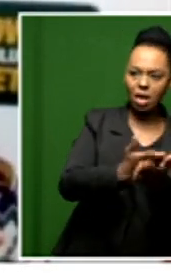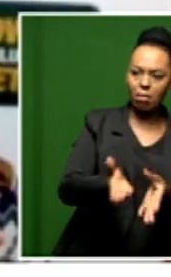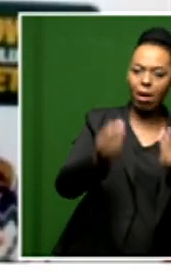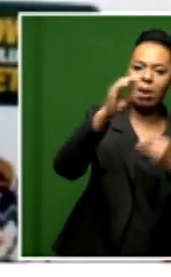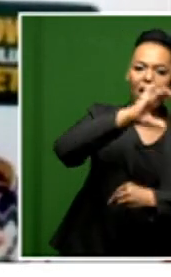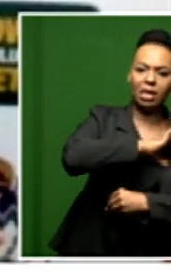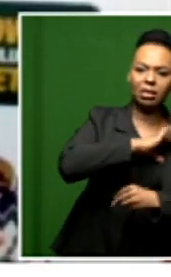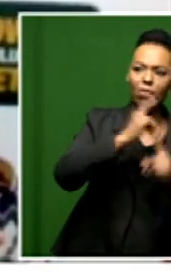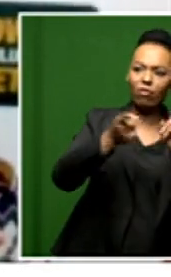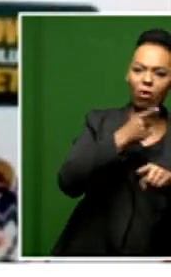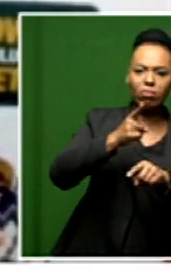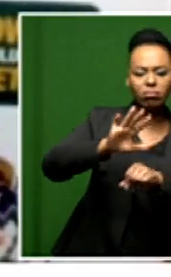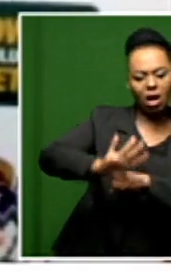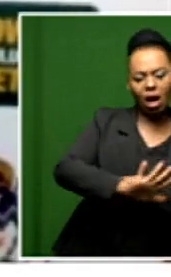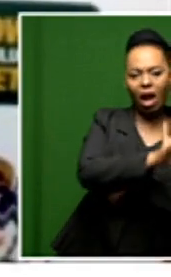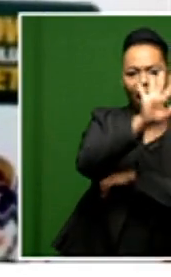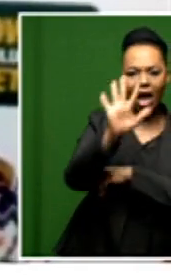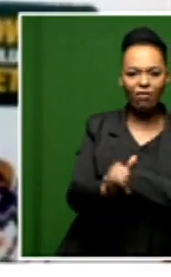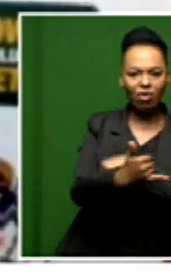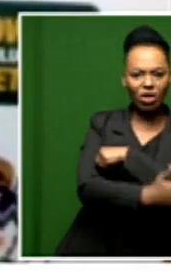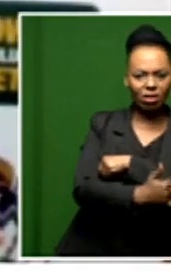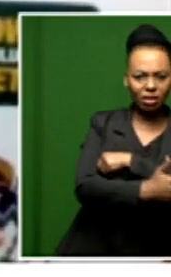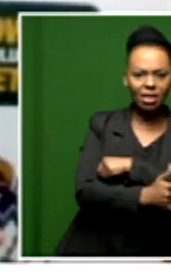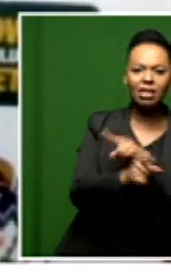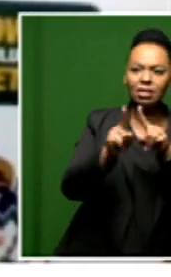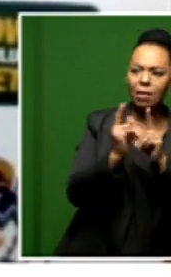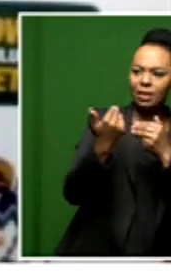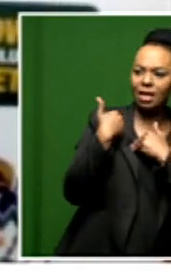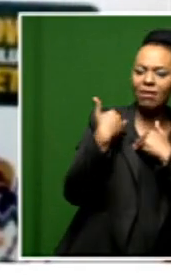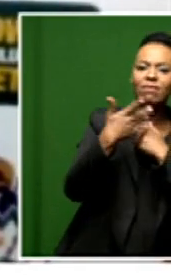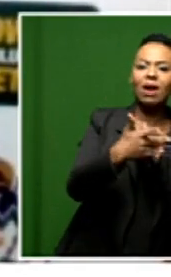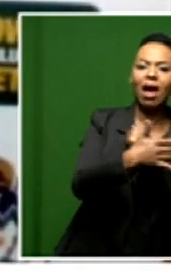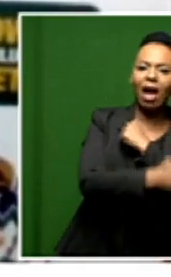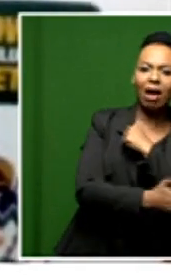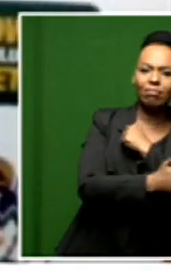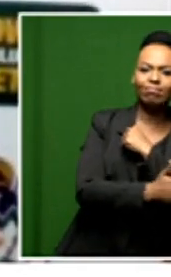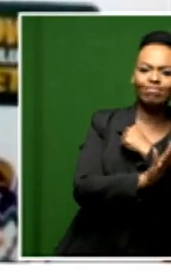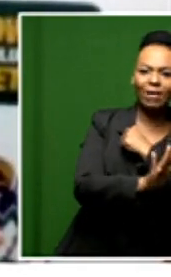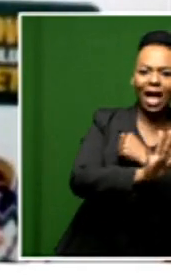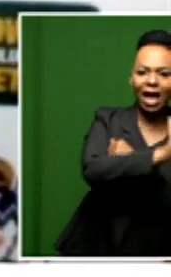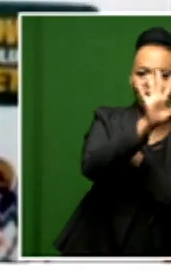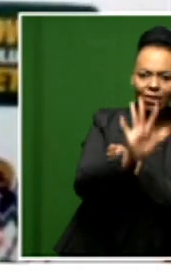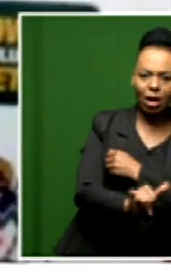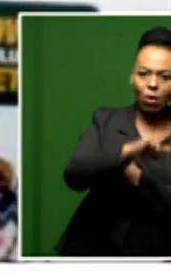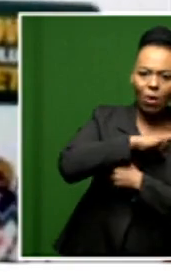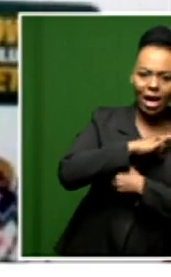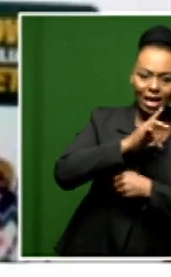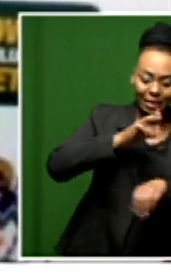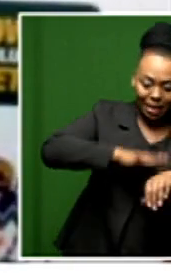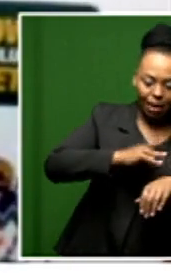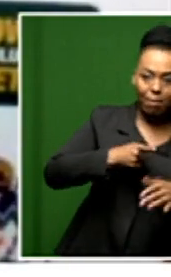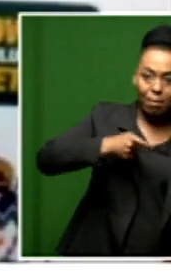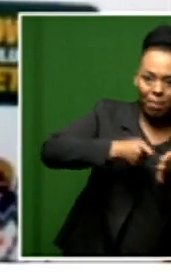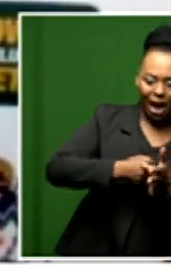from across Africa, and then they save Africa. It is time that we buy things that are manufactured in